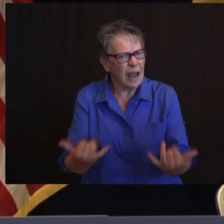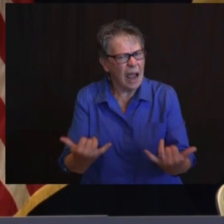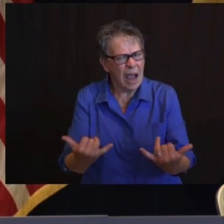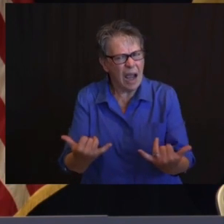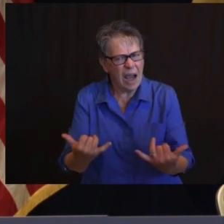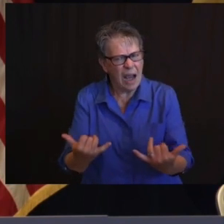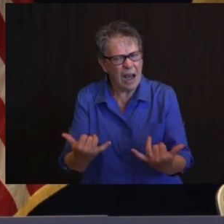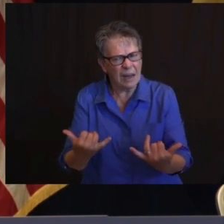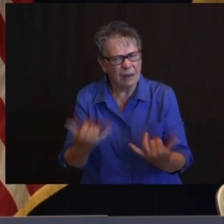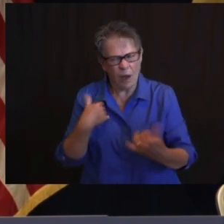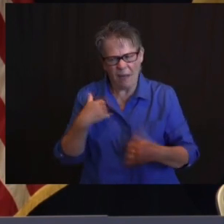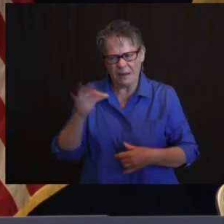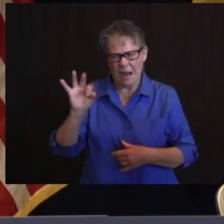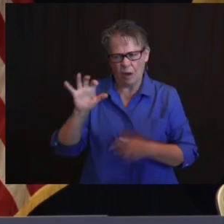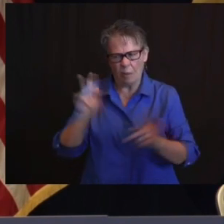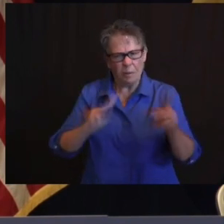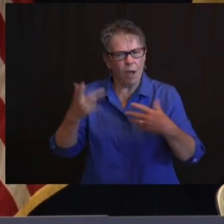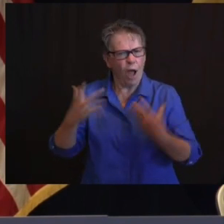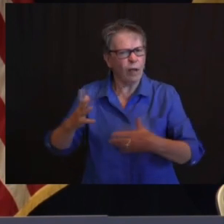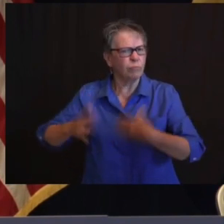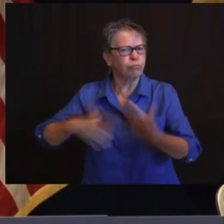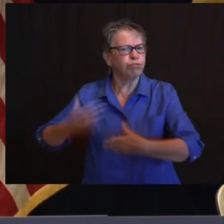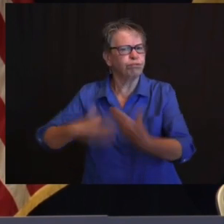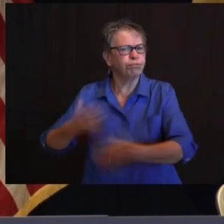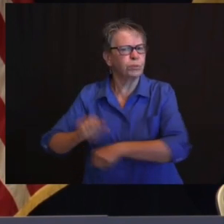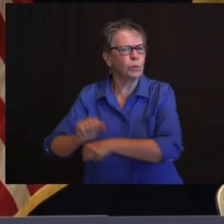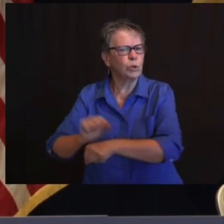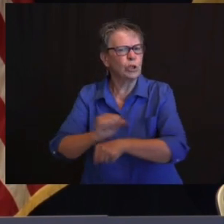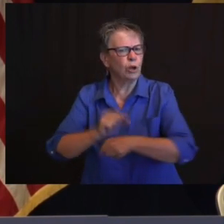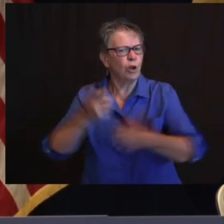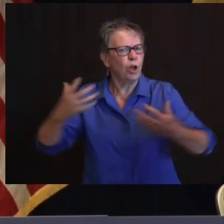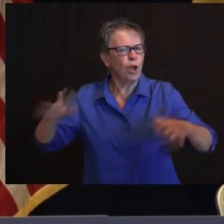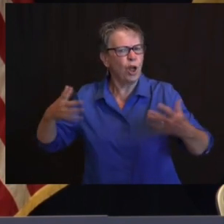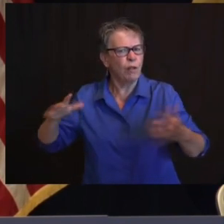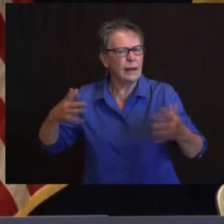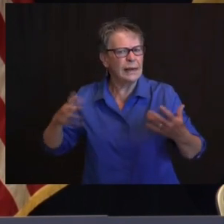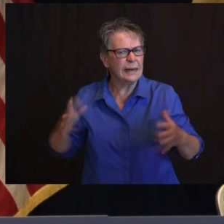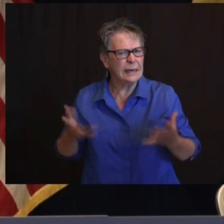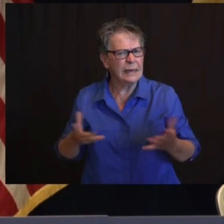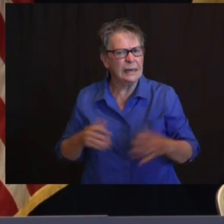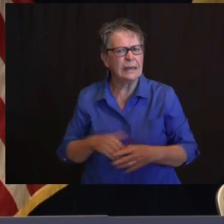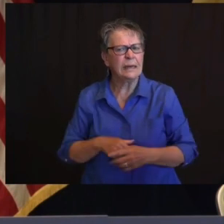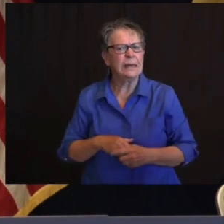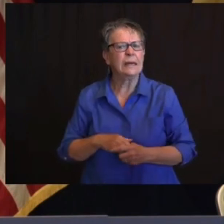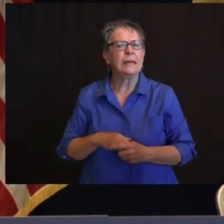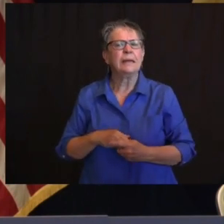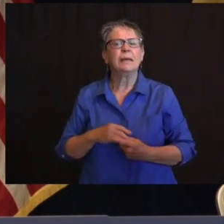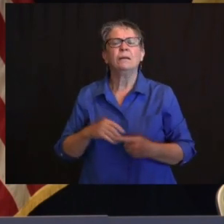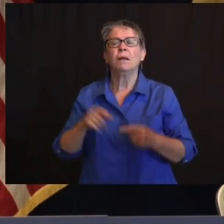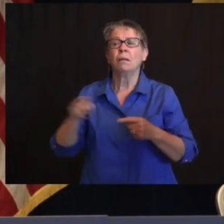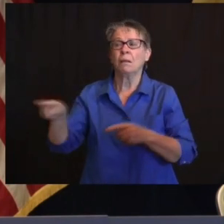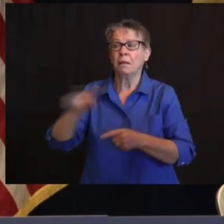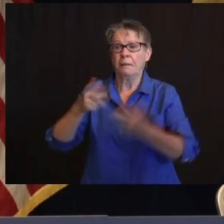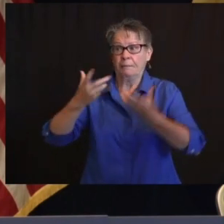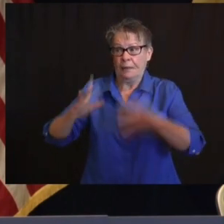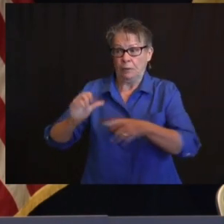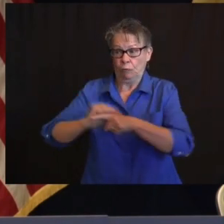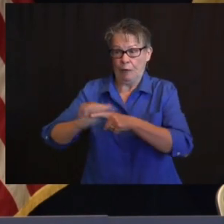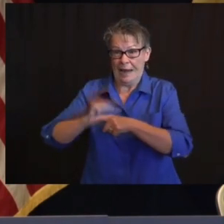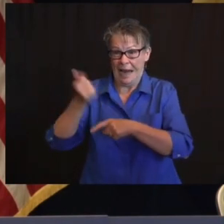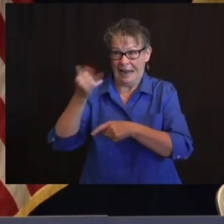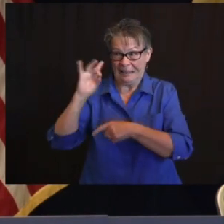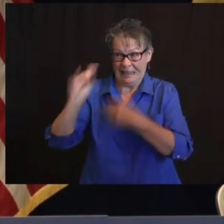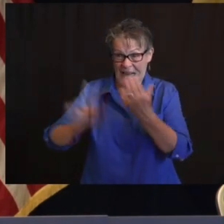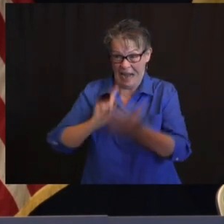with the 18-hour training, which is asynchronous and allows them to, finish at their own pace, which they have to do within a week, they're ready to be deployed right away.